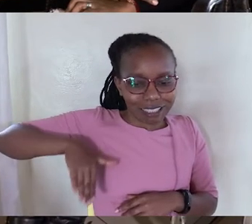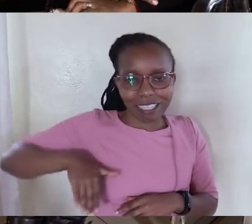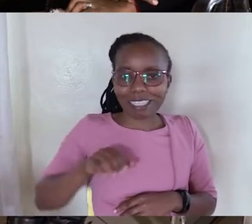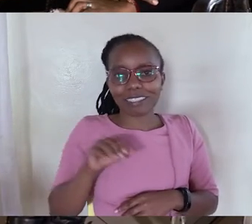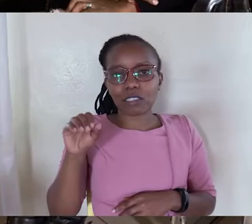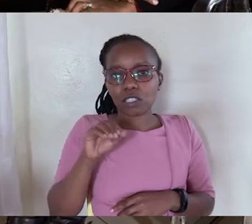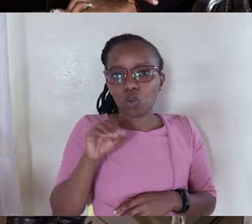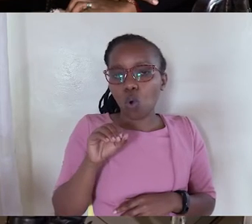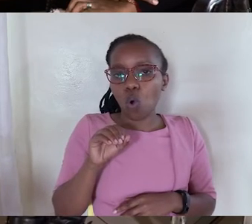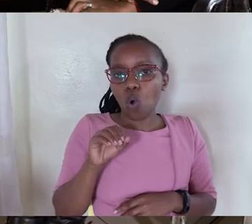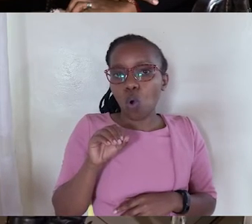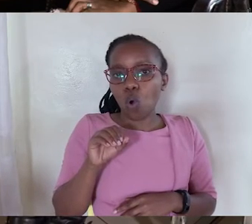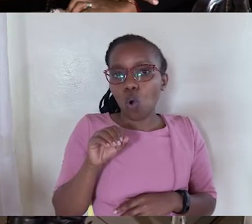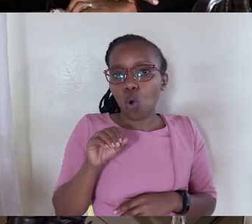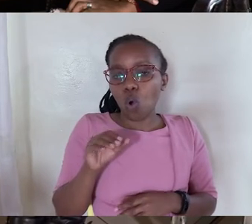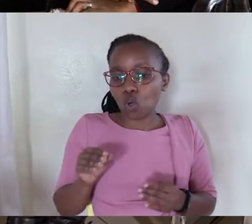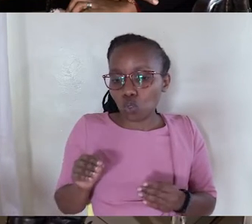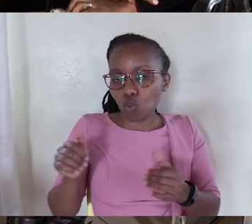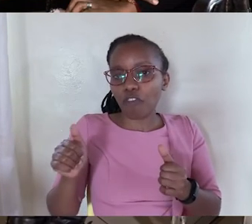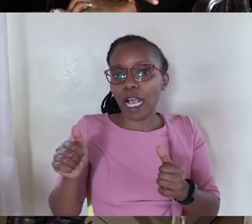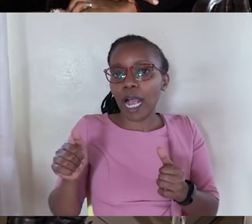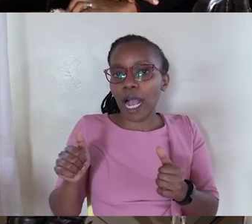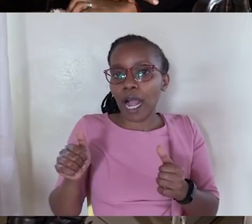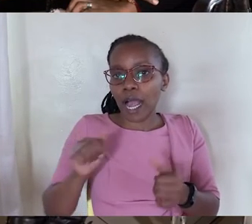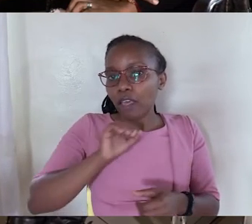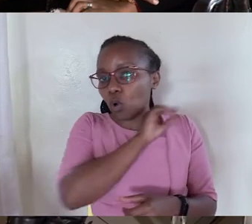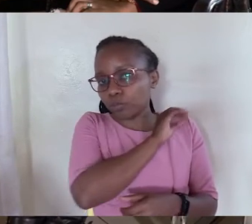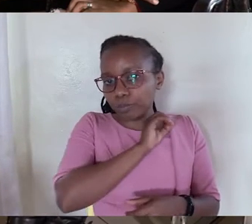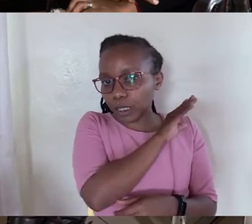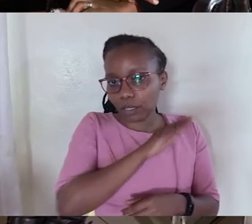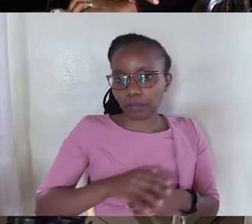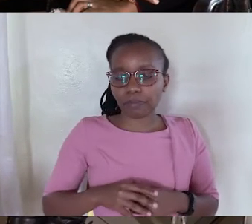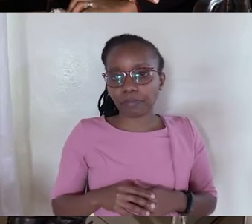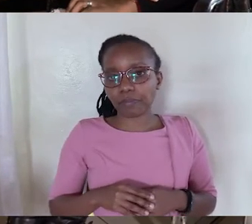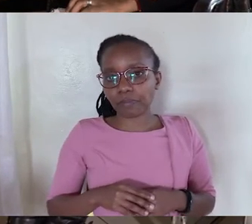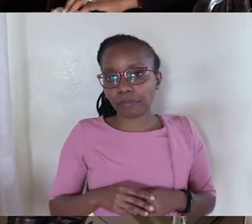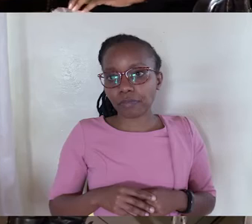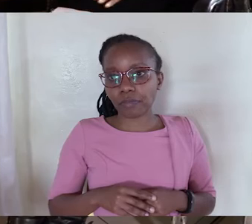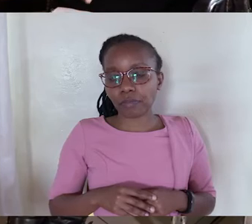which they deal with the complaints or the claims or